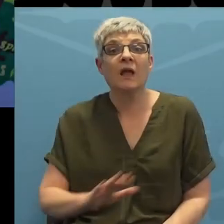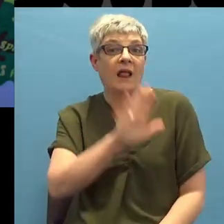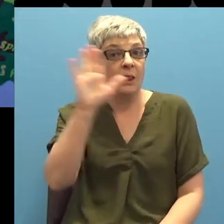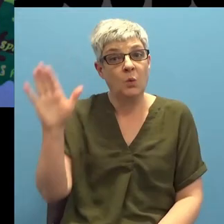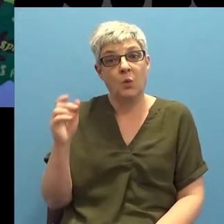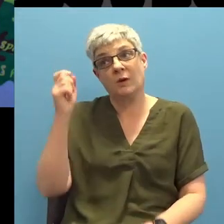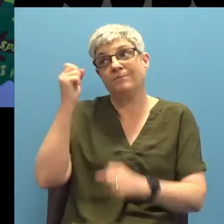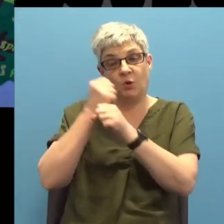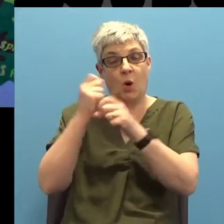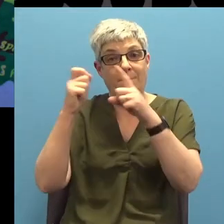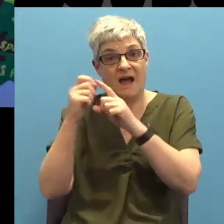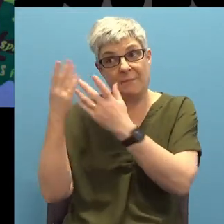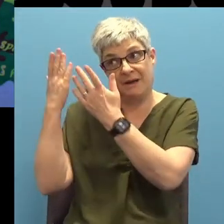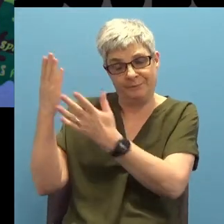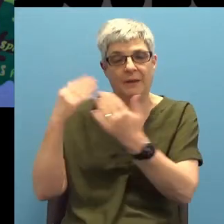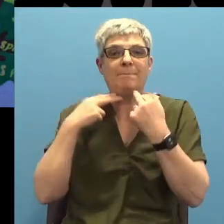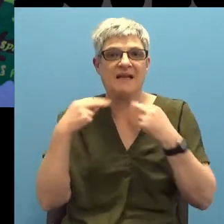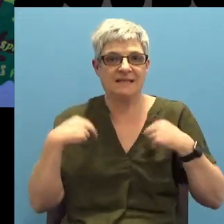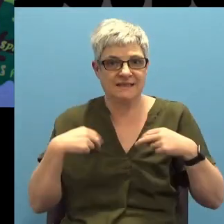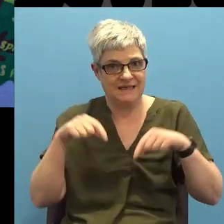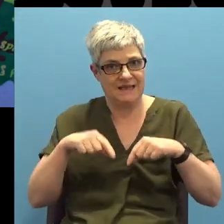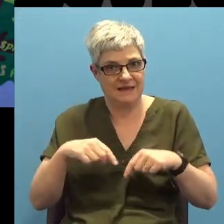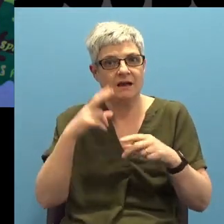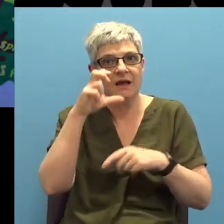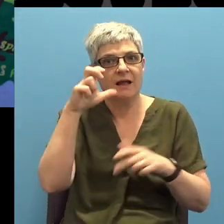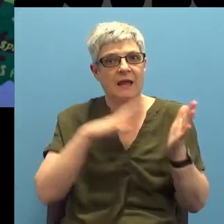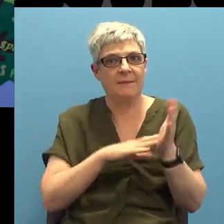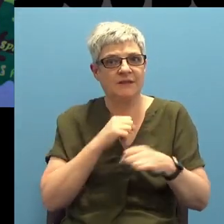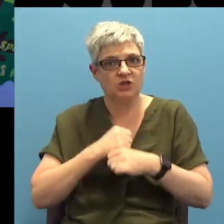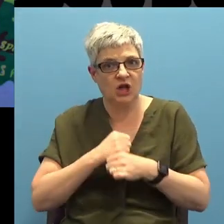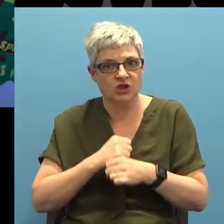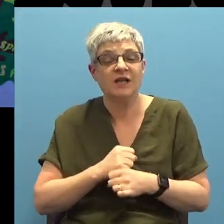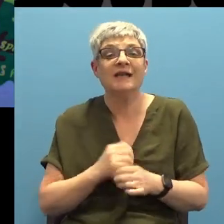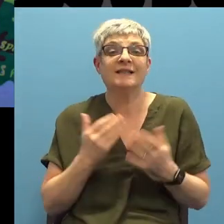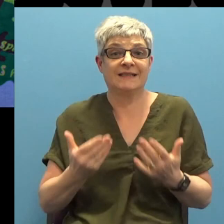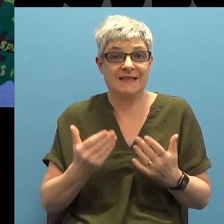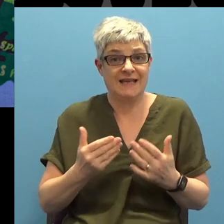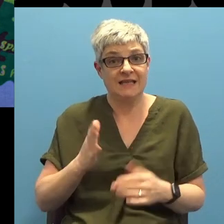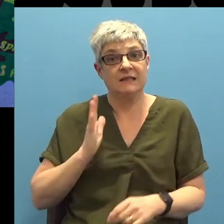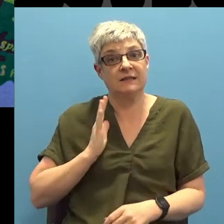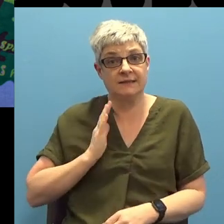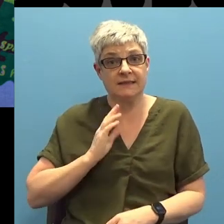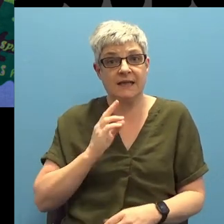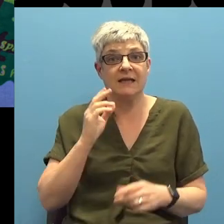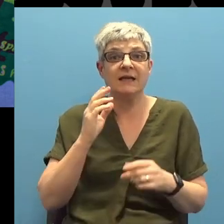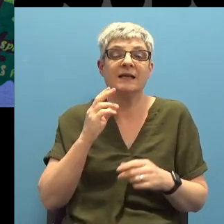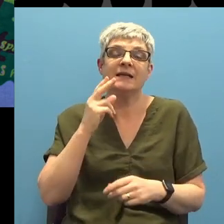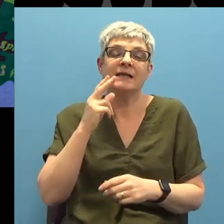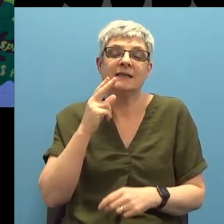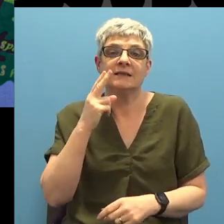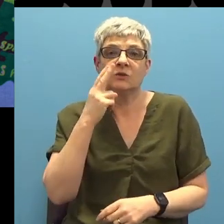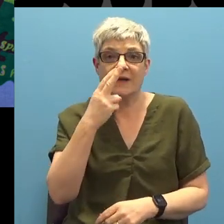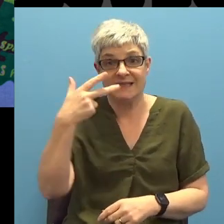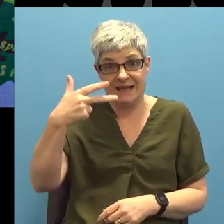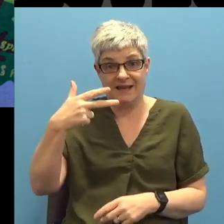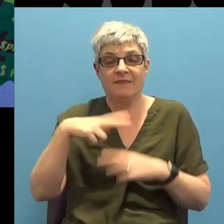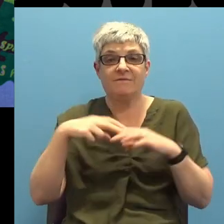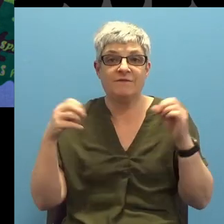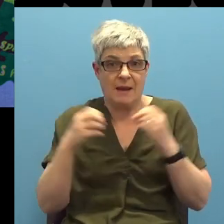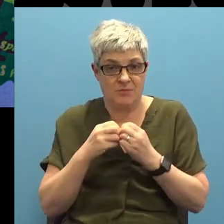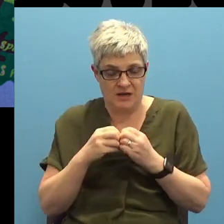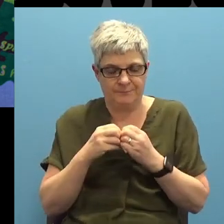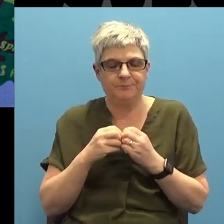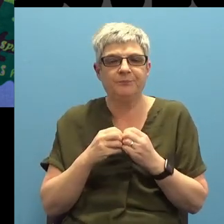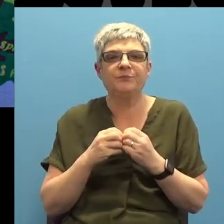Hello, I'm Gordon Palmer, minister here at Claremont Parish Church, and today we have a service for Sunday the 28th of February. As well